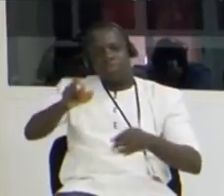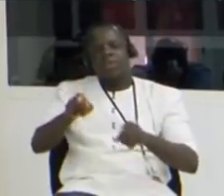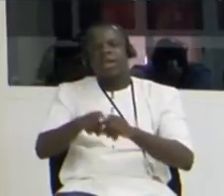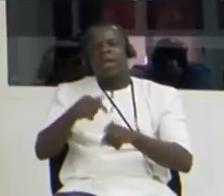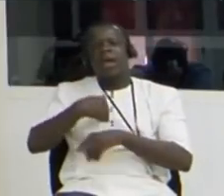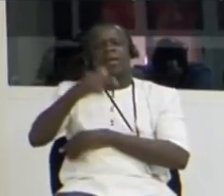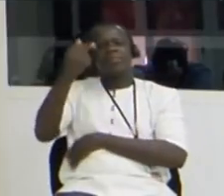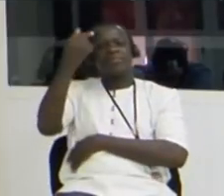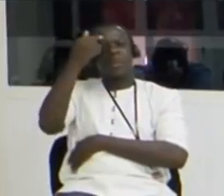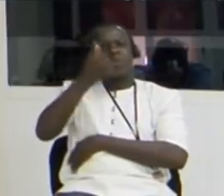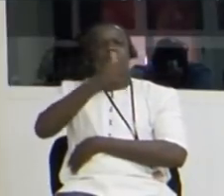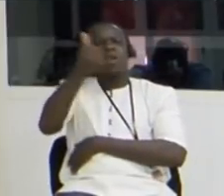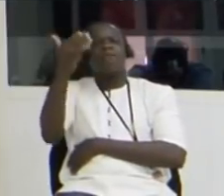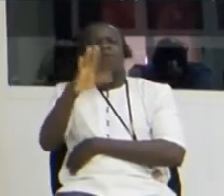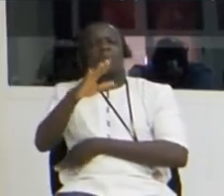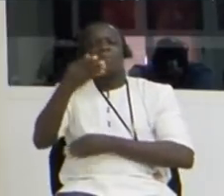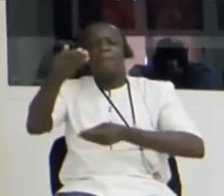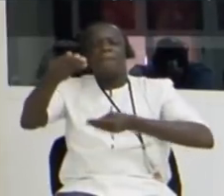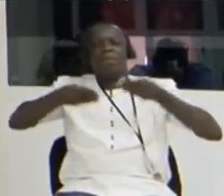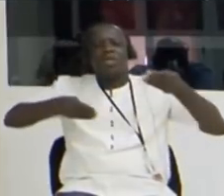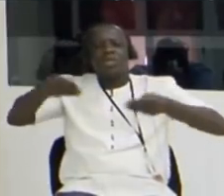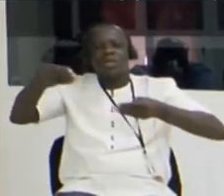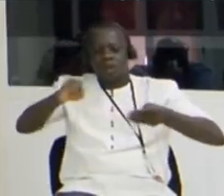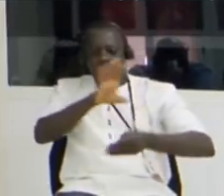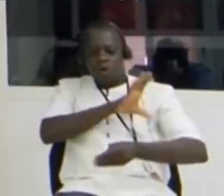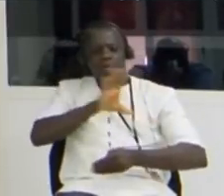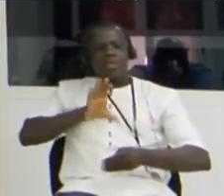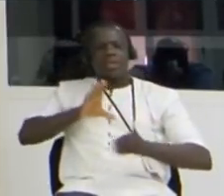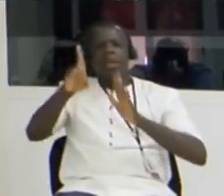the business community, private sector.